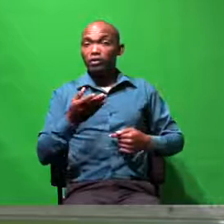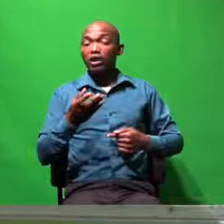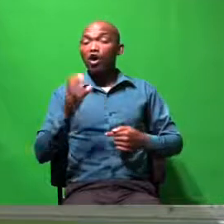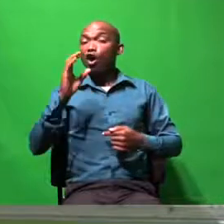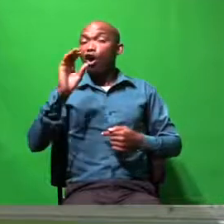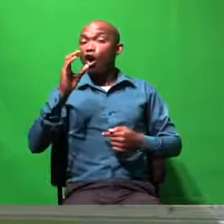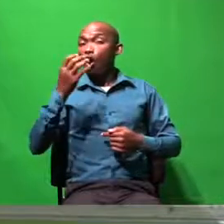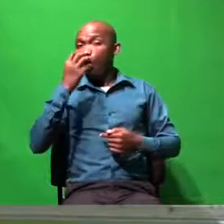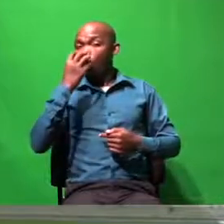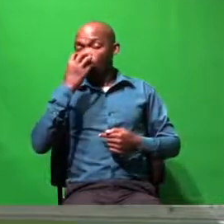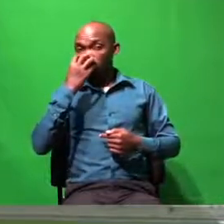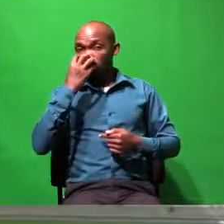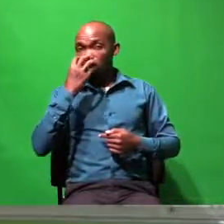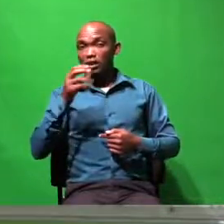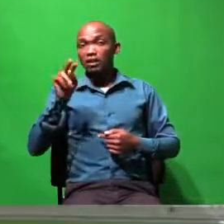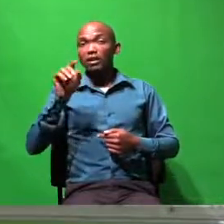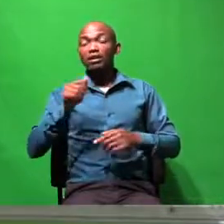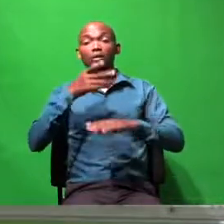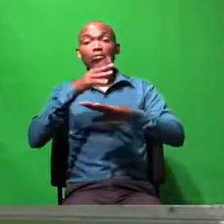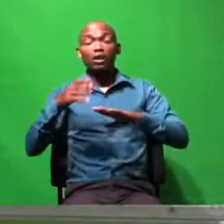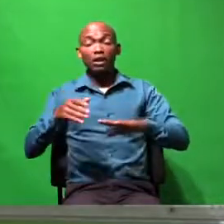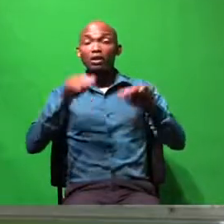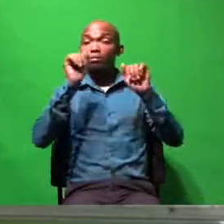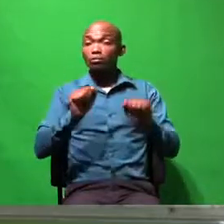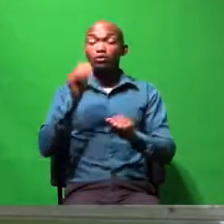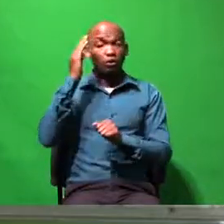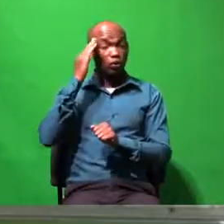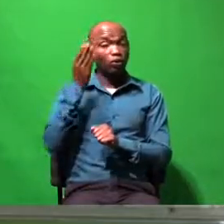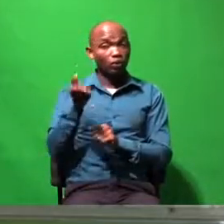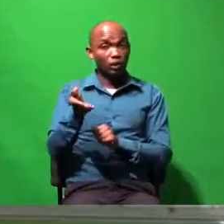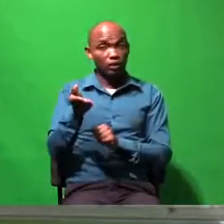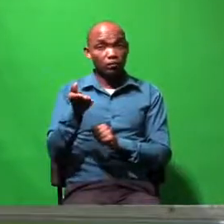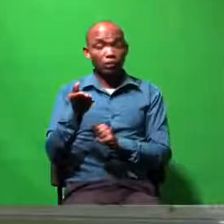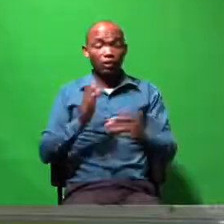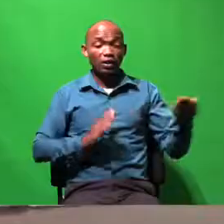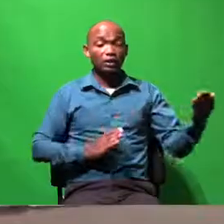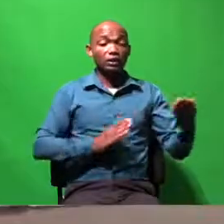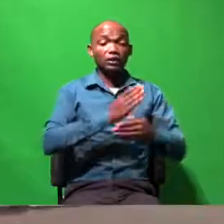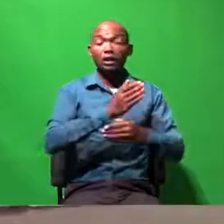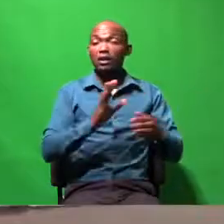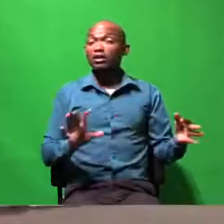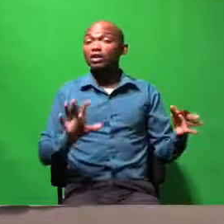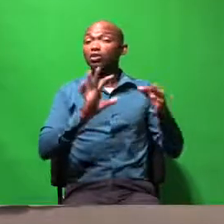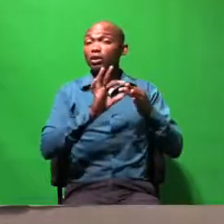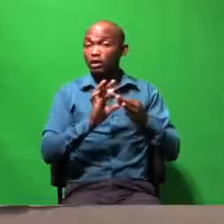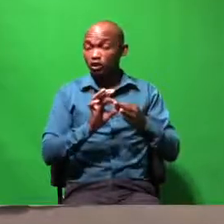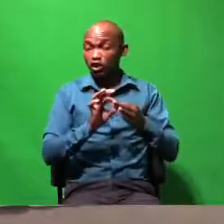deoxygenated blood. Here we should know that there is direct connection